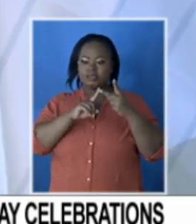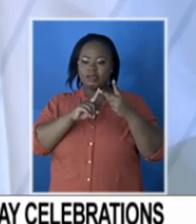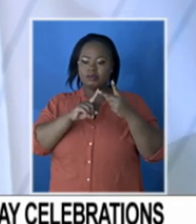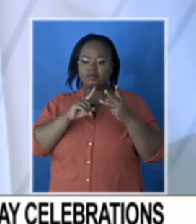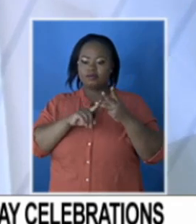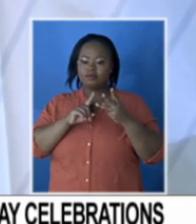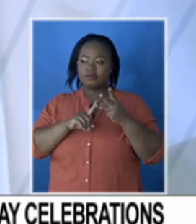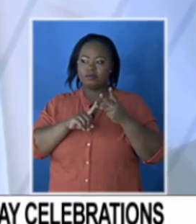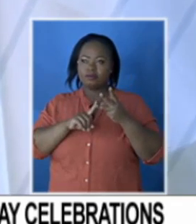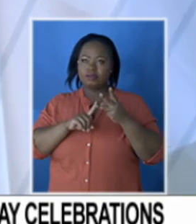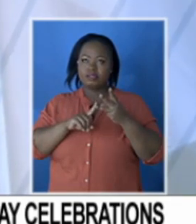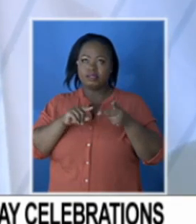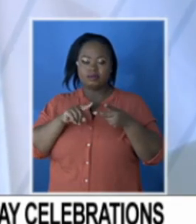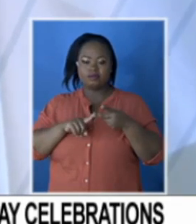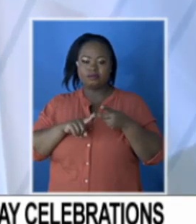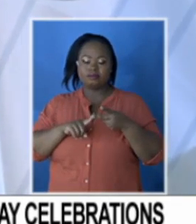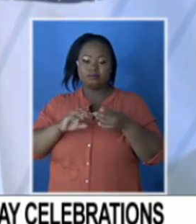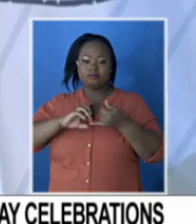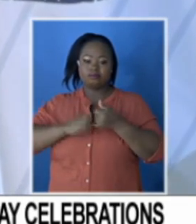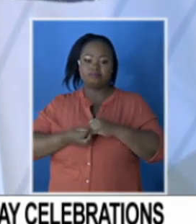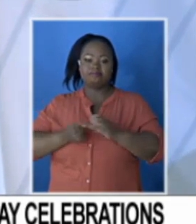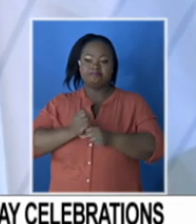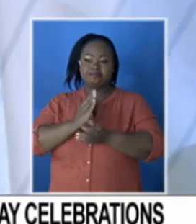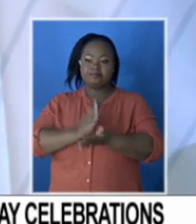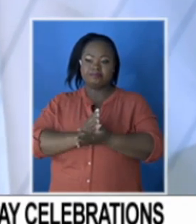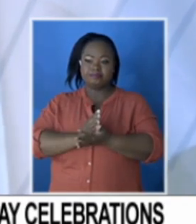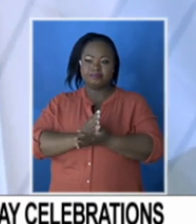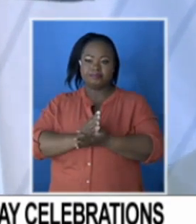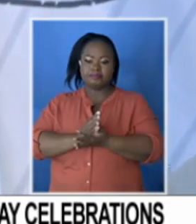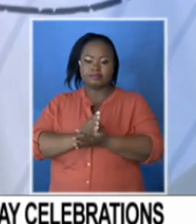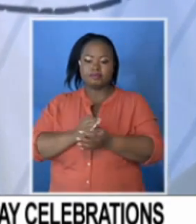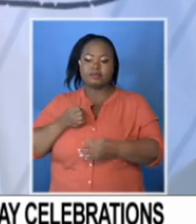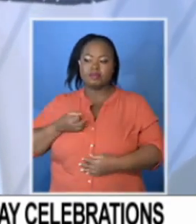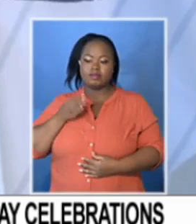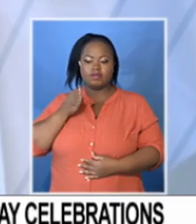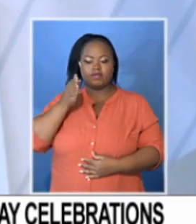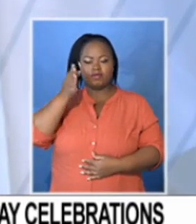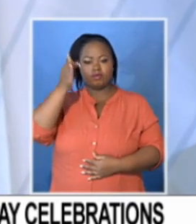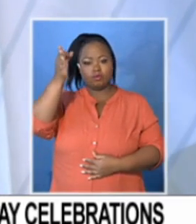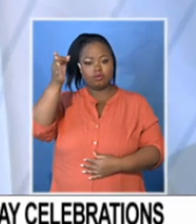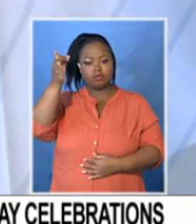oppressive regimes in order to ensure that future